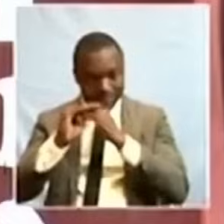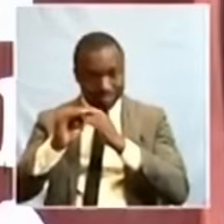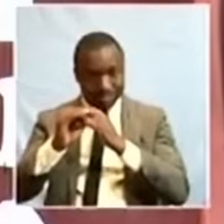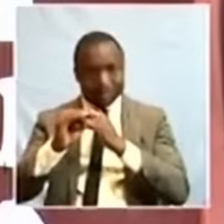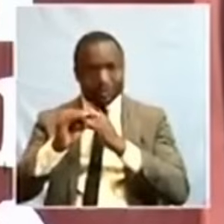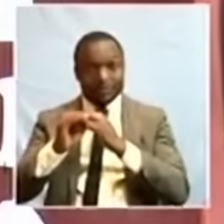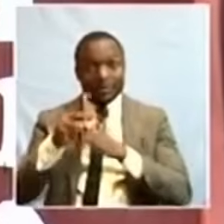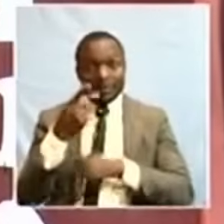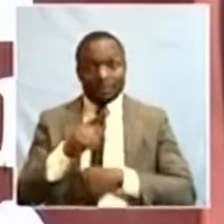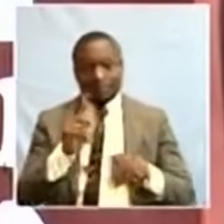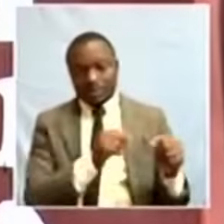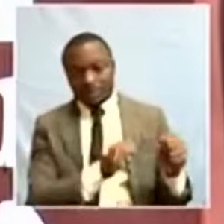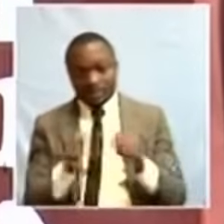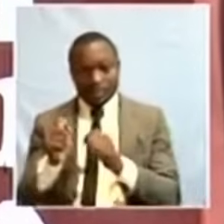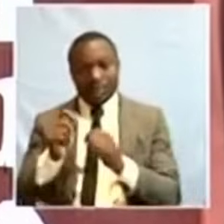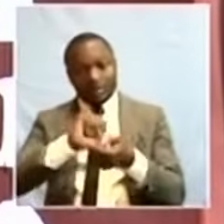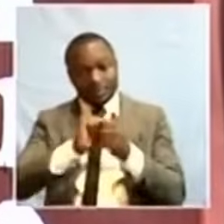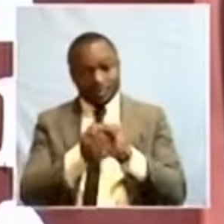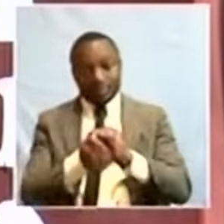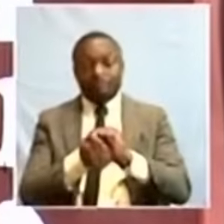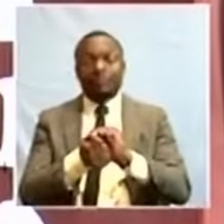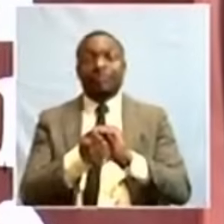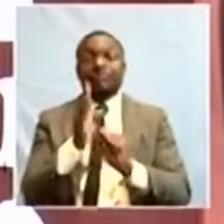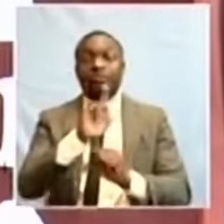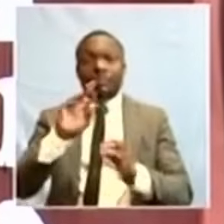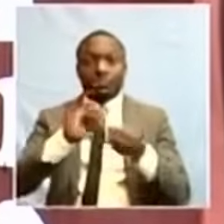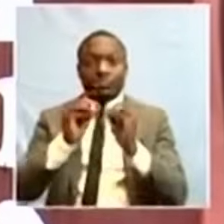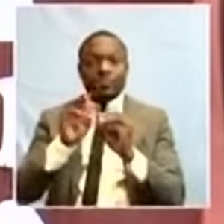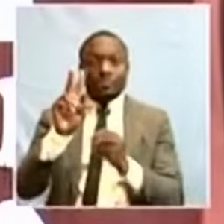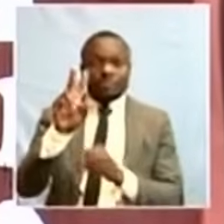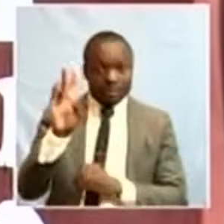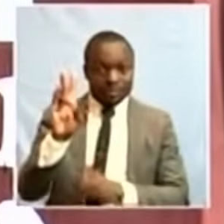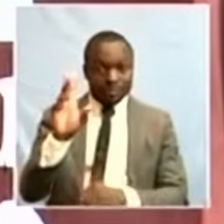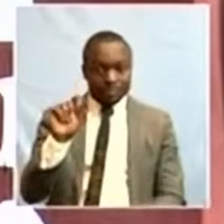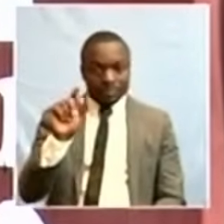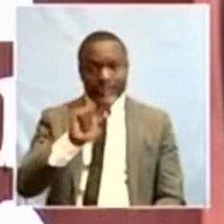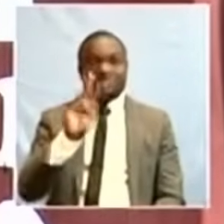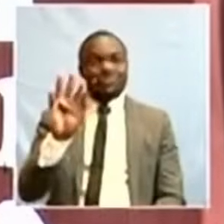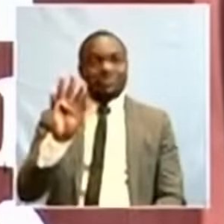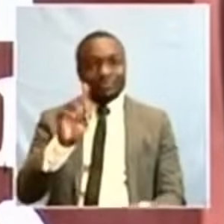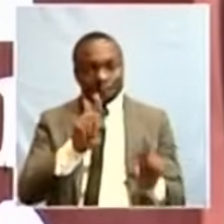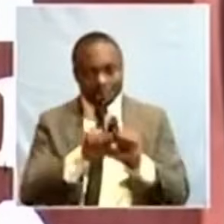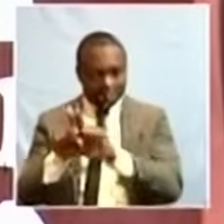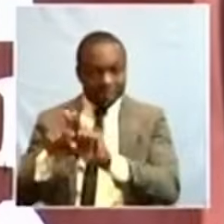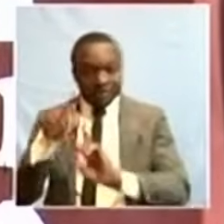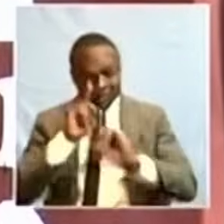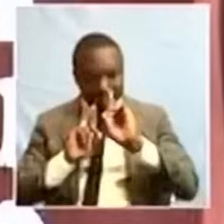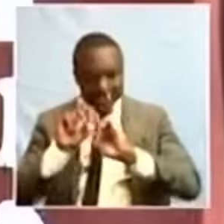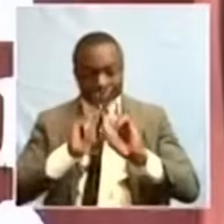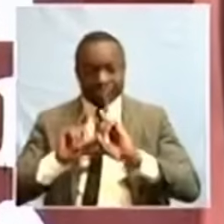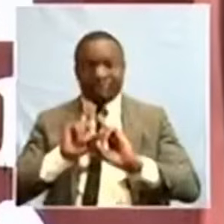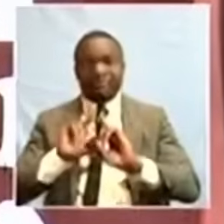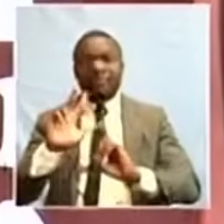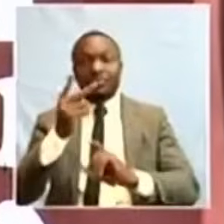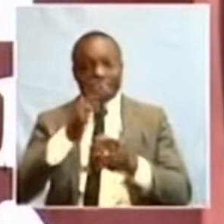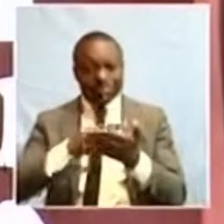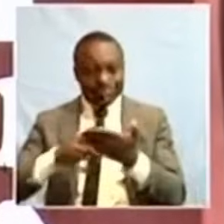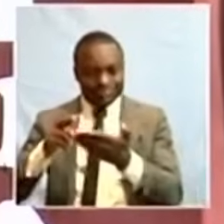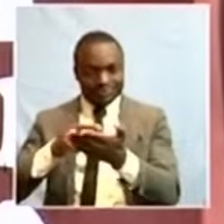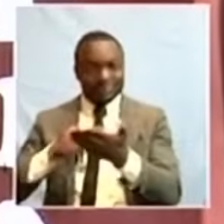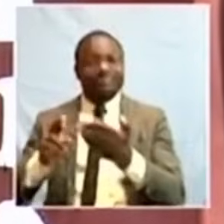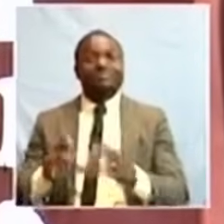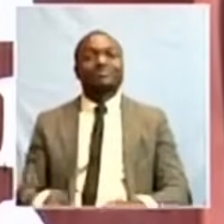Property Transfer Tax Amendment Bill, National Assembly Bill number 27 over 2024, is expected to be considered at a third